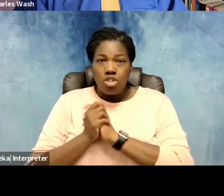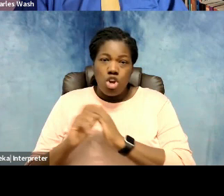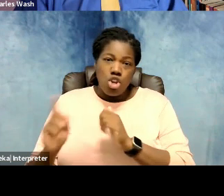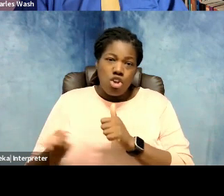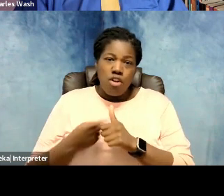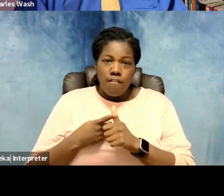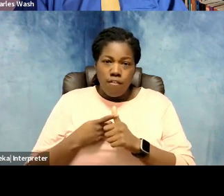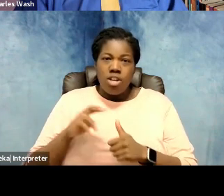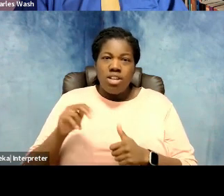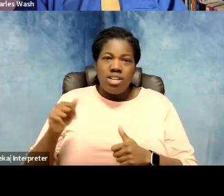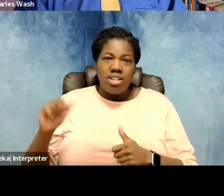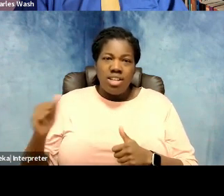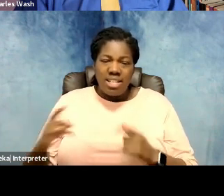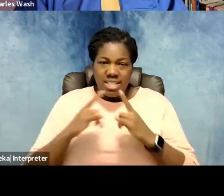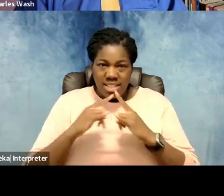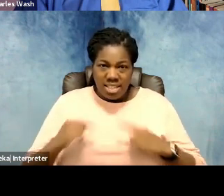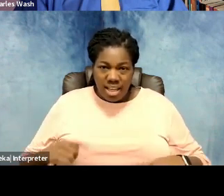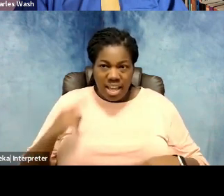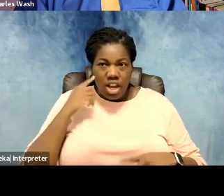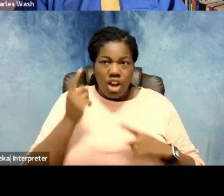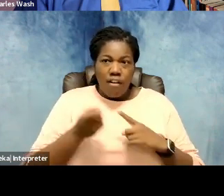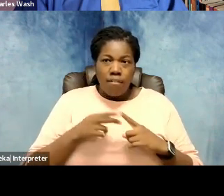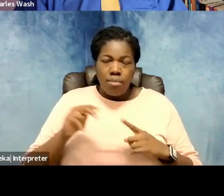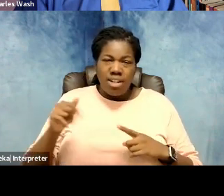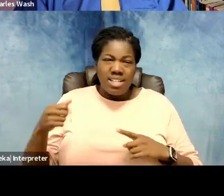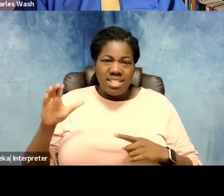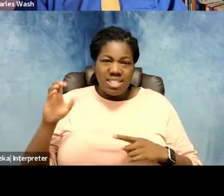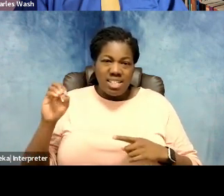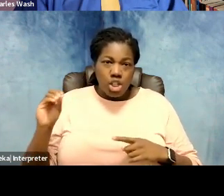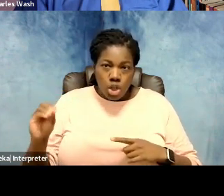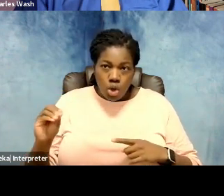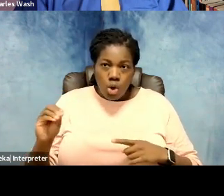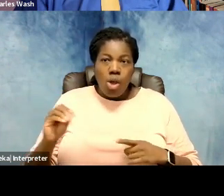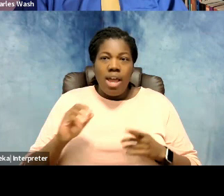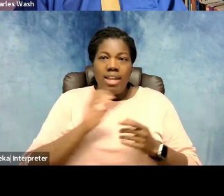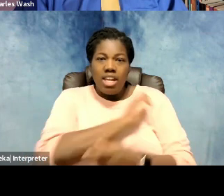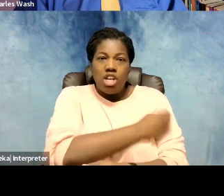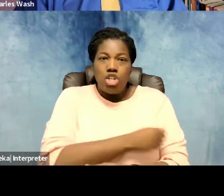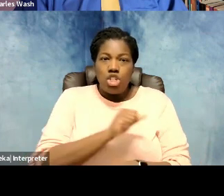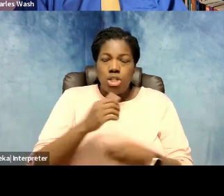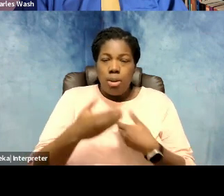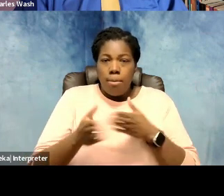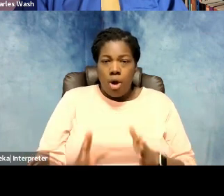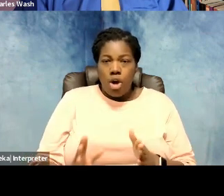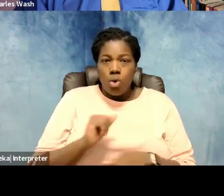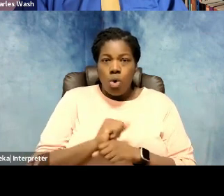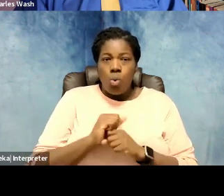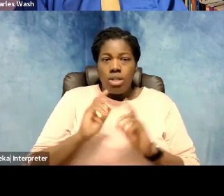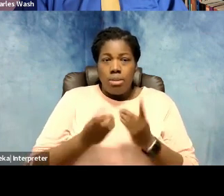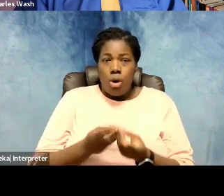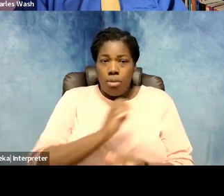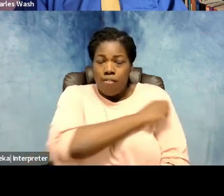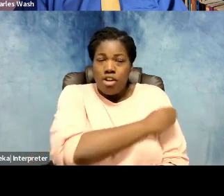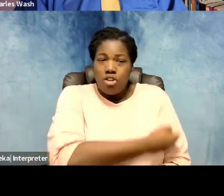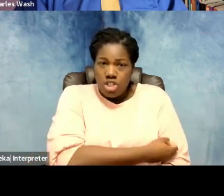kit. With leaders like hearing directly from the NASA CEO there. And in the energy box, working with the U.S. Department of Energy, being